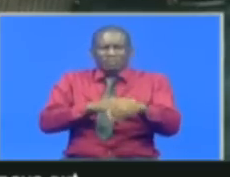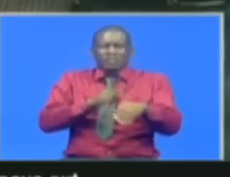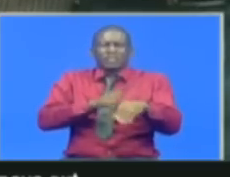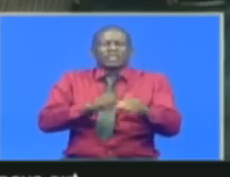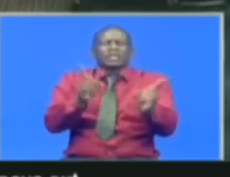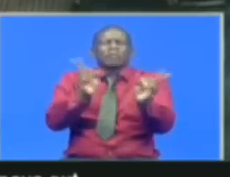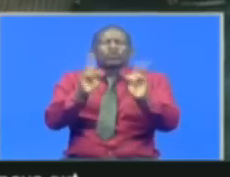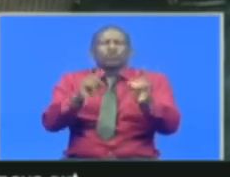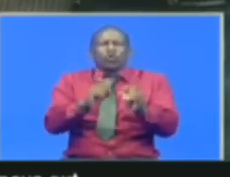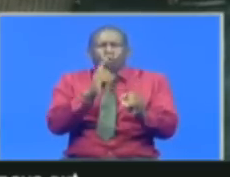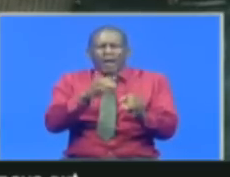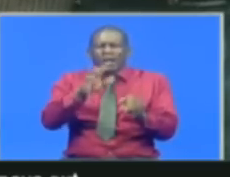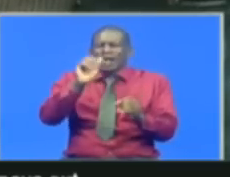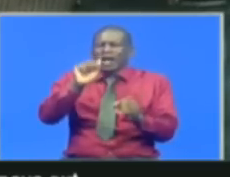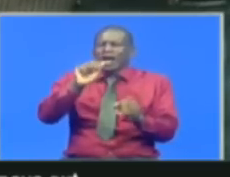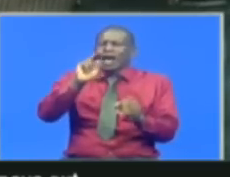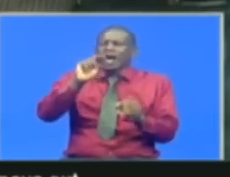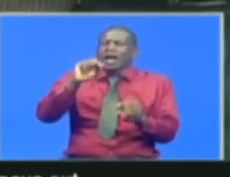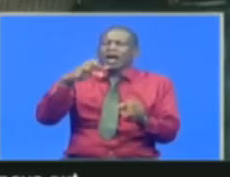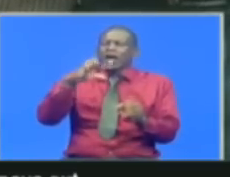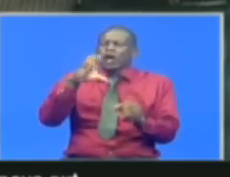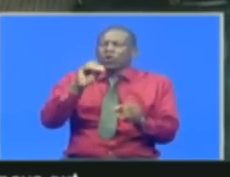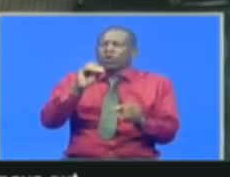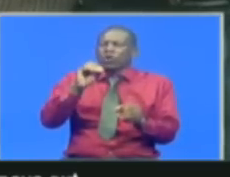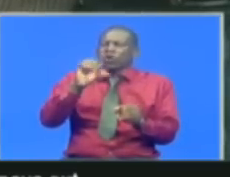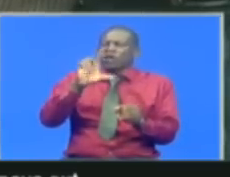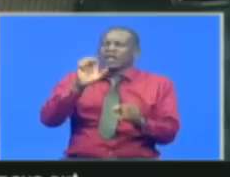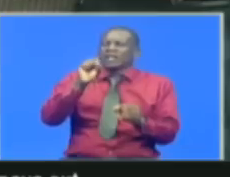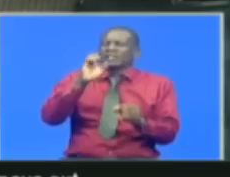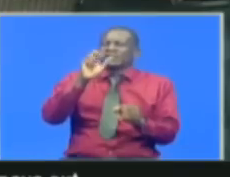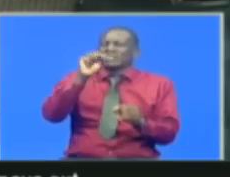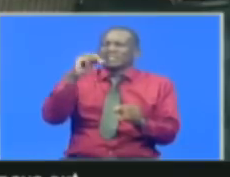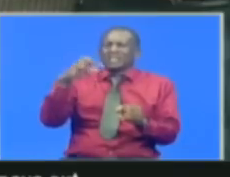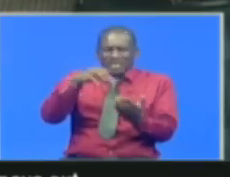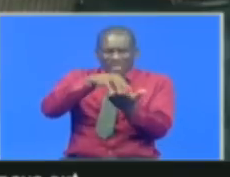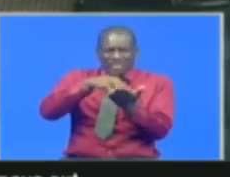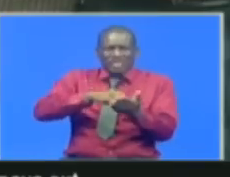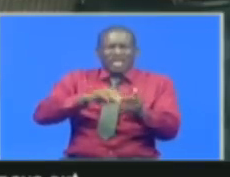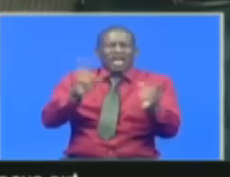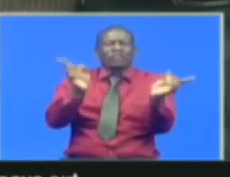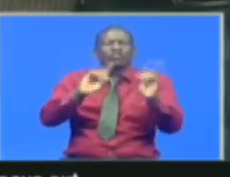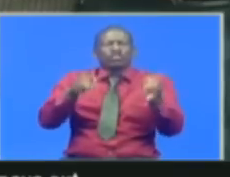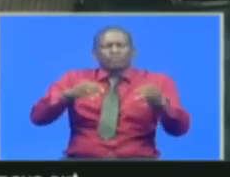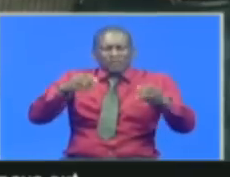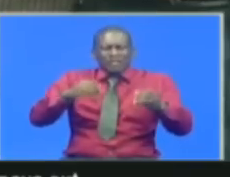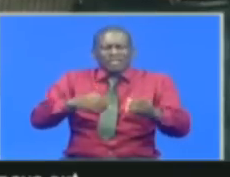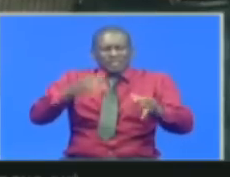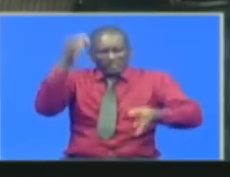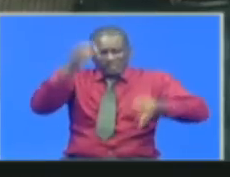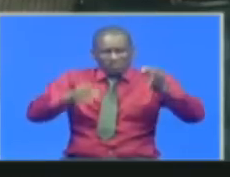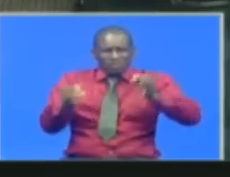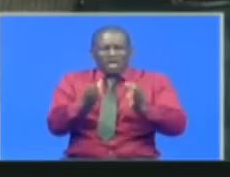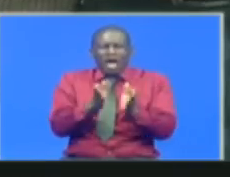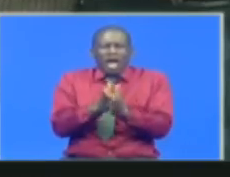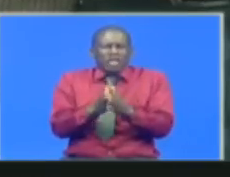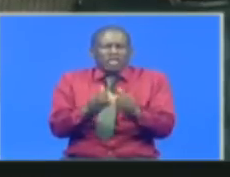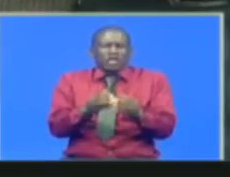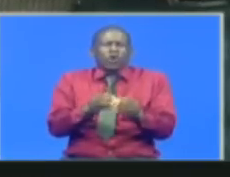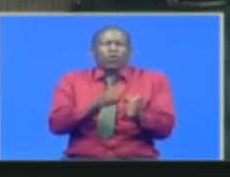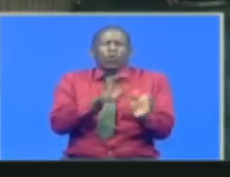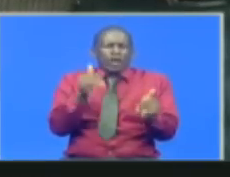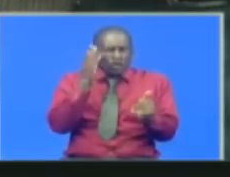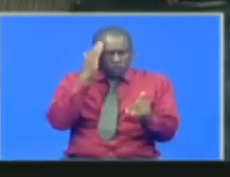a single agro-leasing case has been successfully concluded, and when known suspects